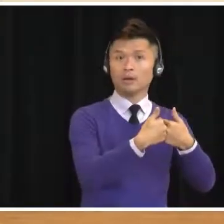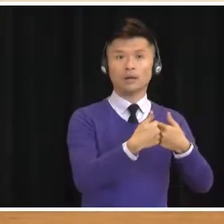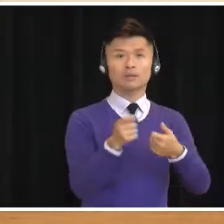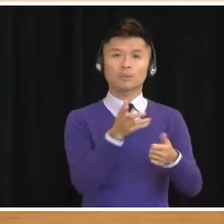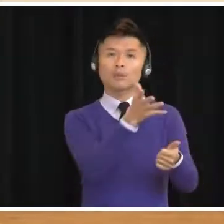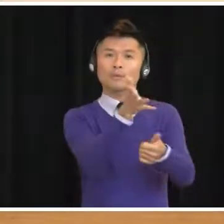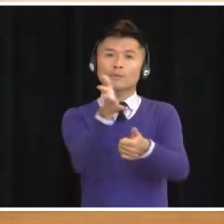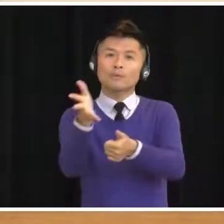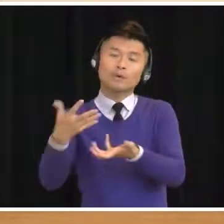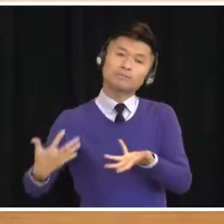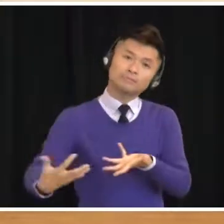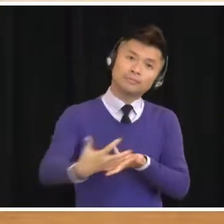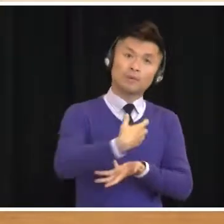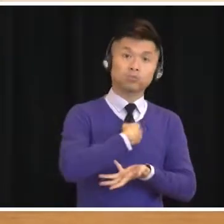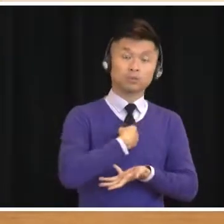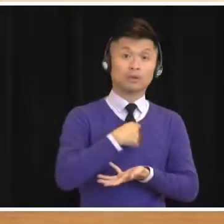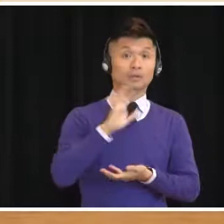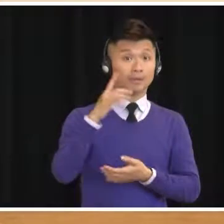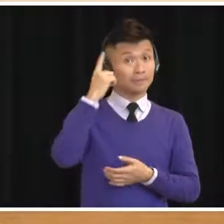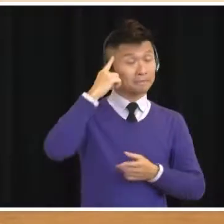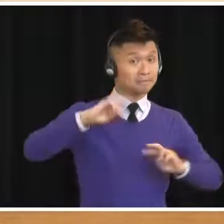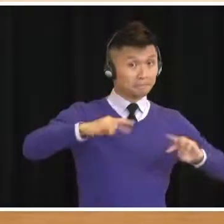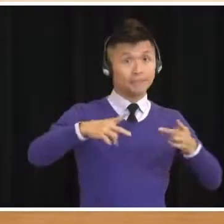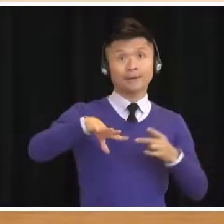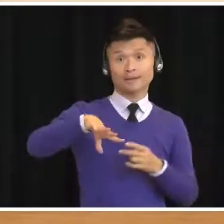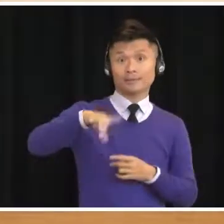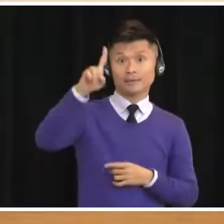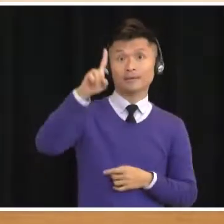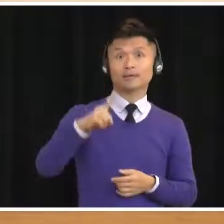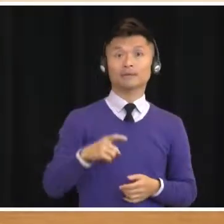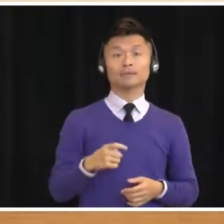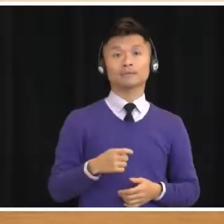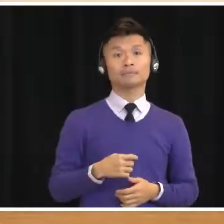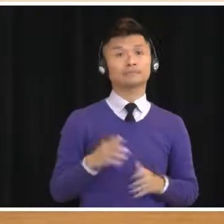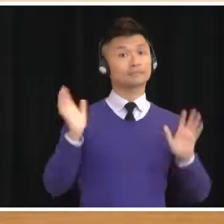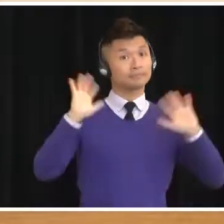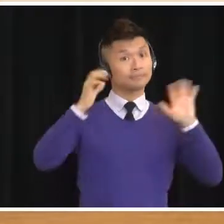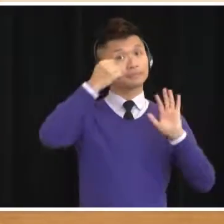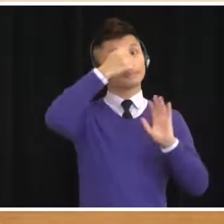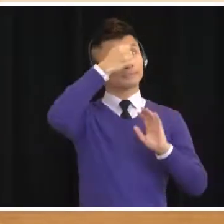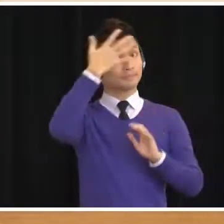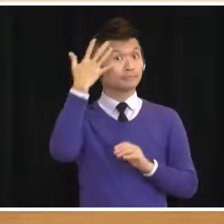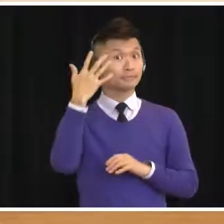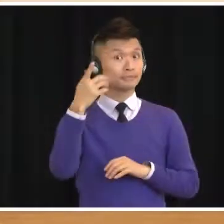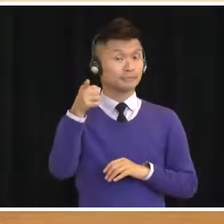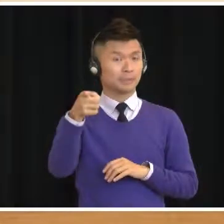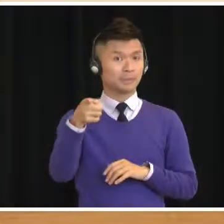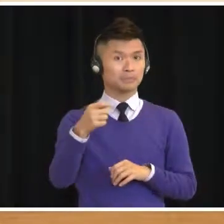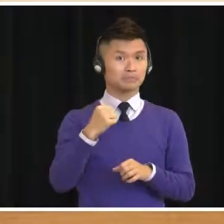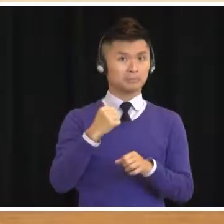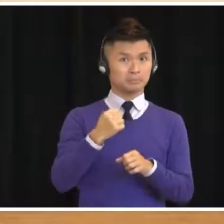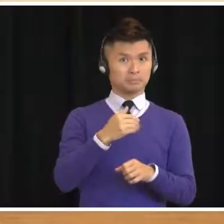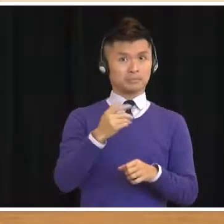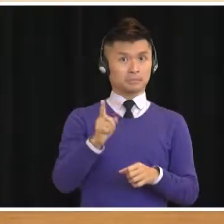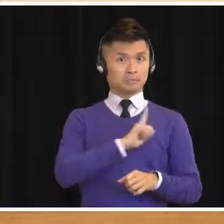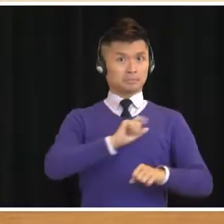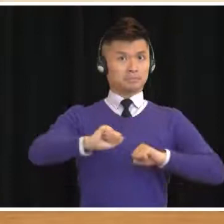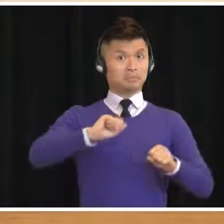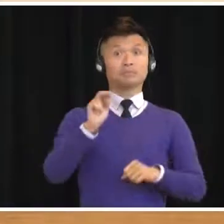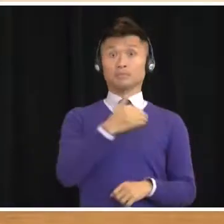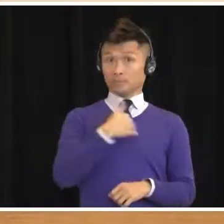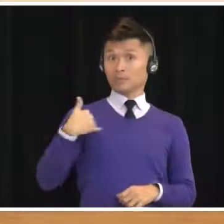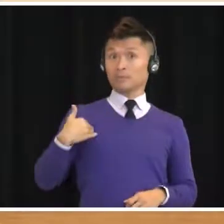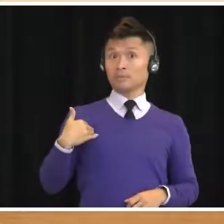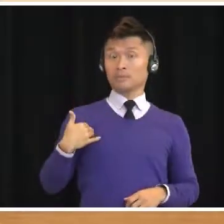children's capacity and children's ability to give informed opinions on their own lives. So the question, it's